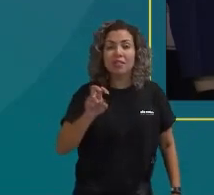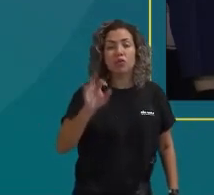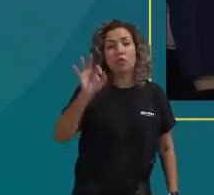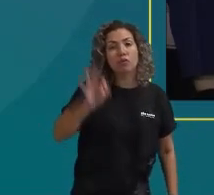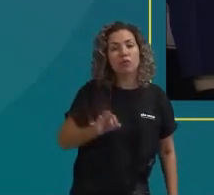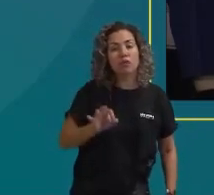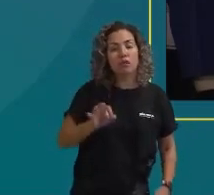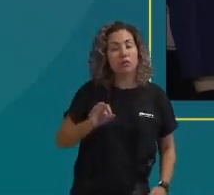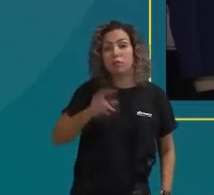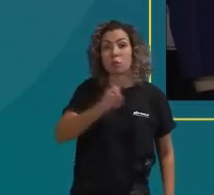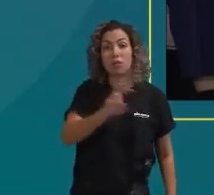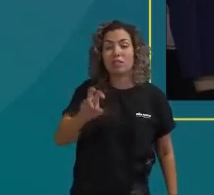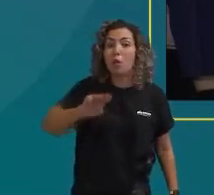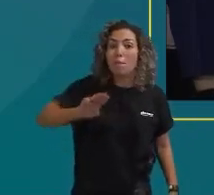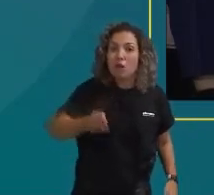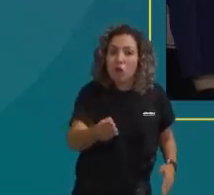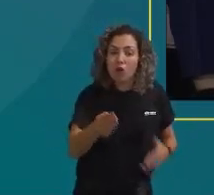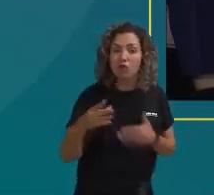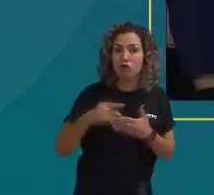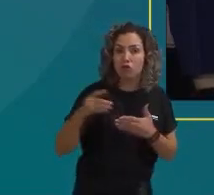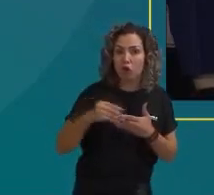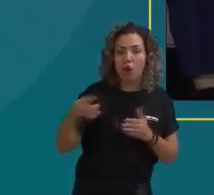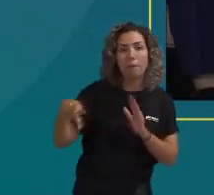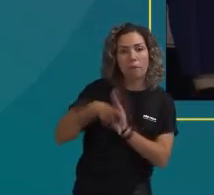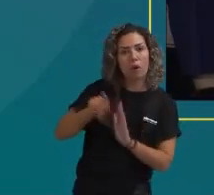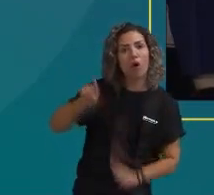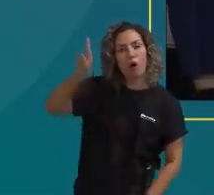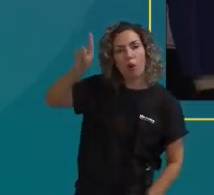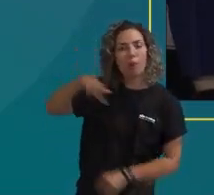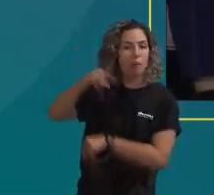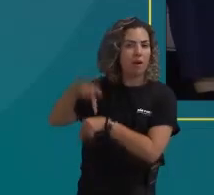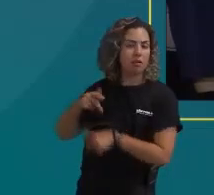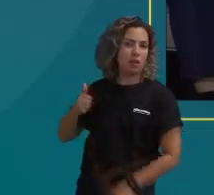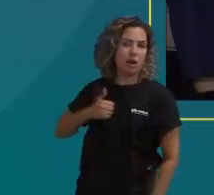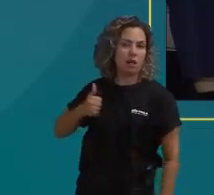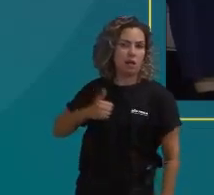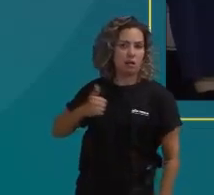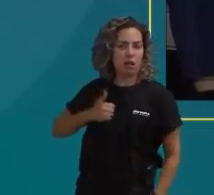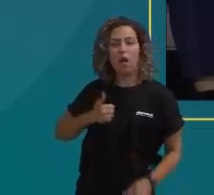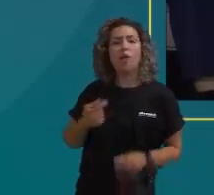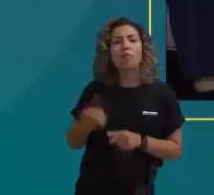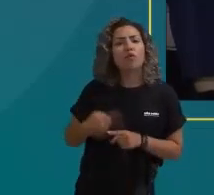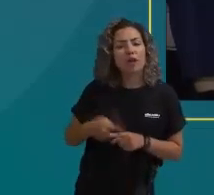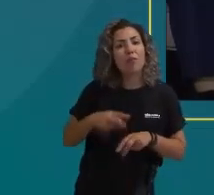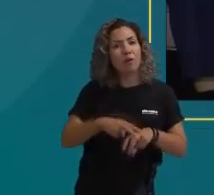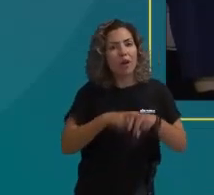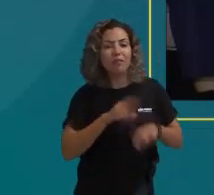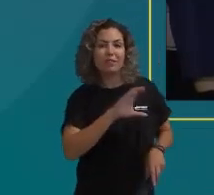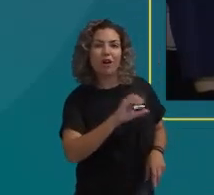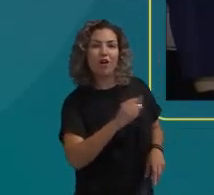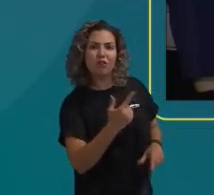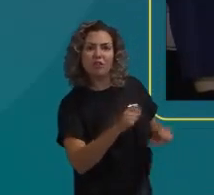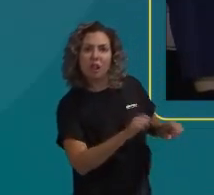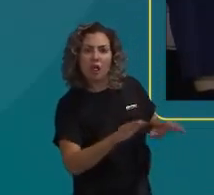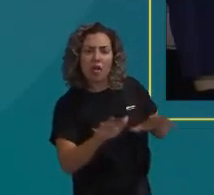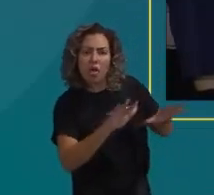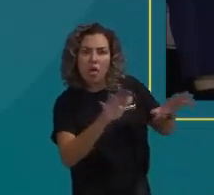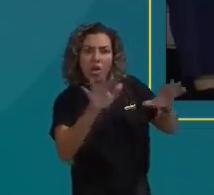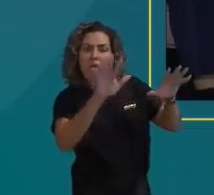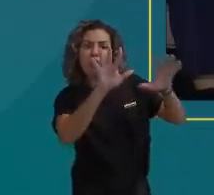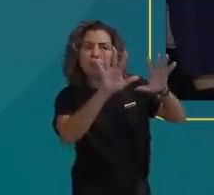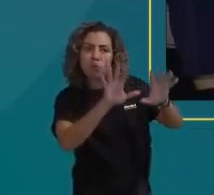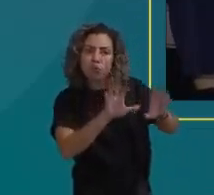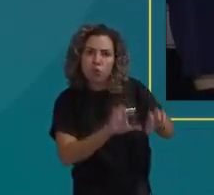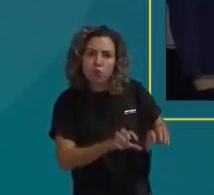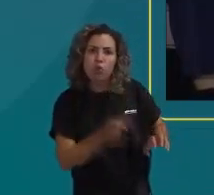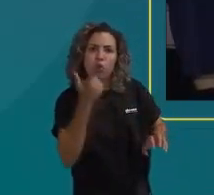the savings realized from energy, sequestered carbon, pollution removal, and reduction of stormwater, which is